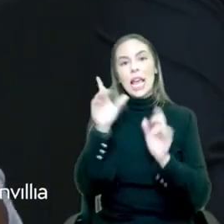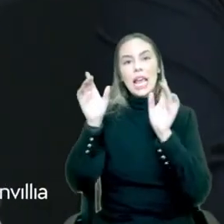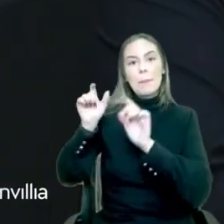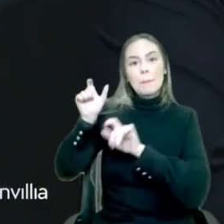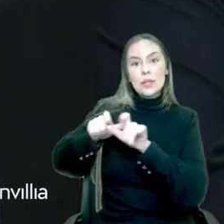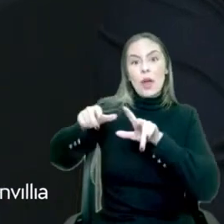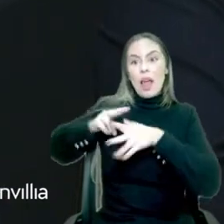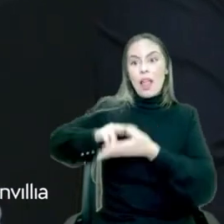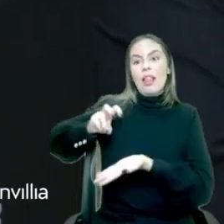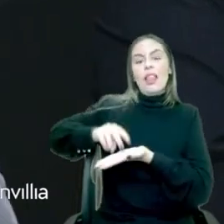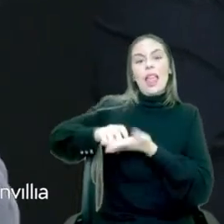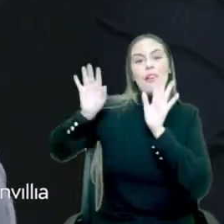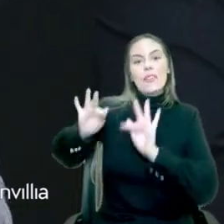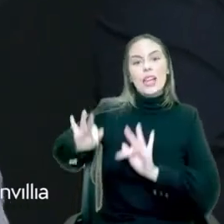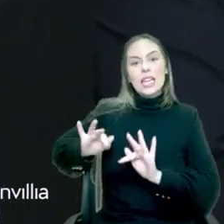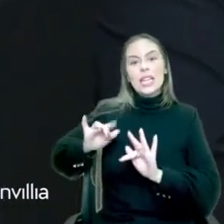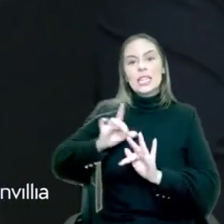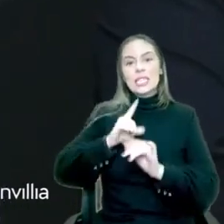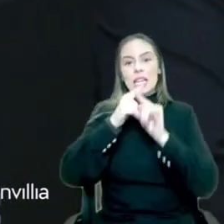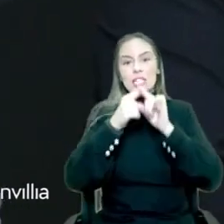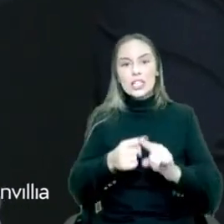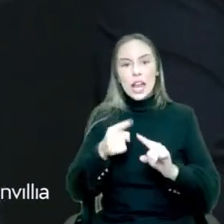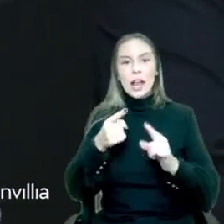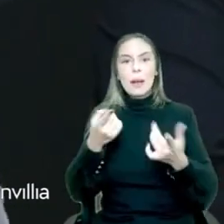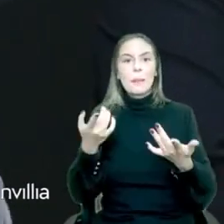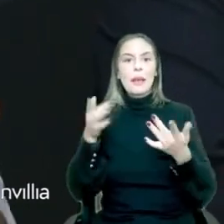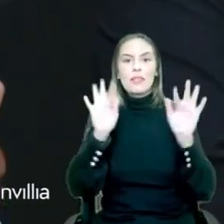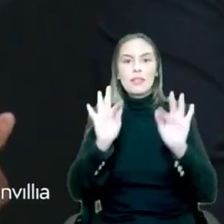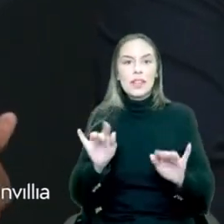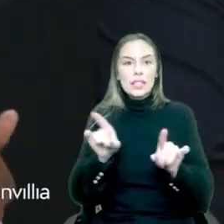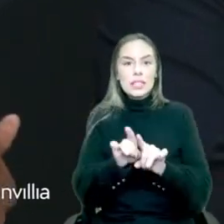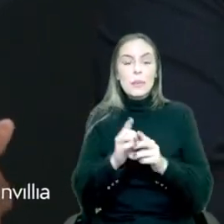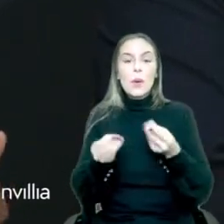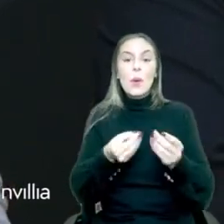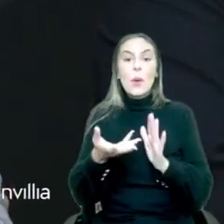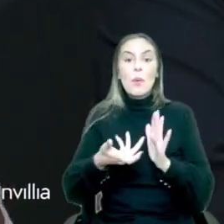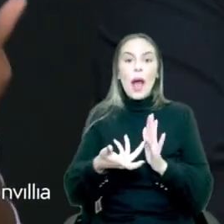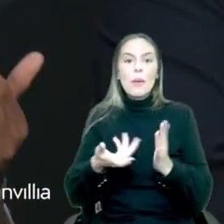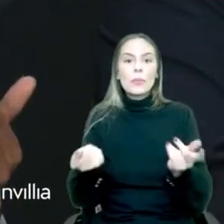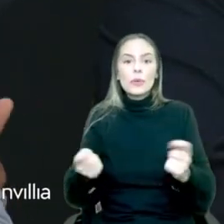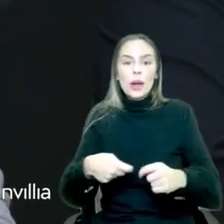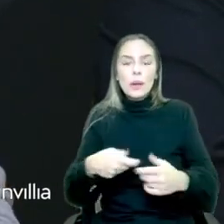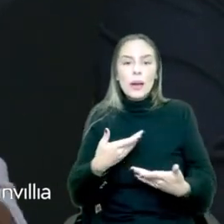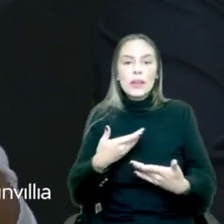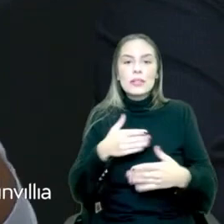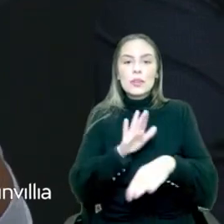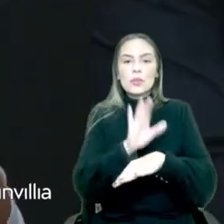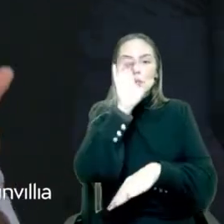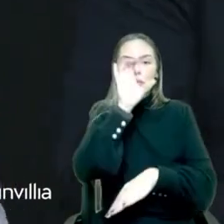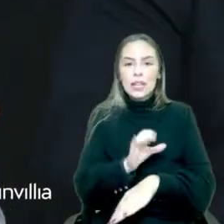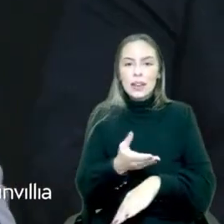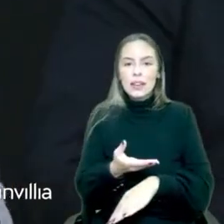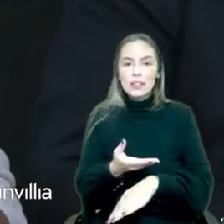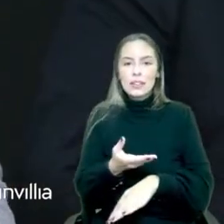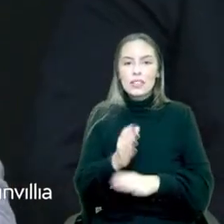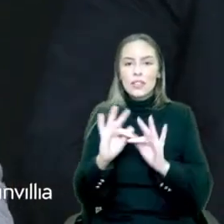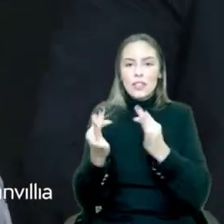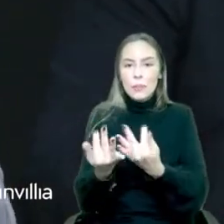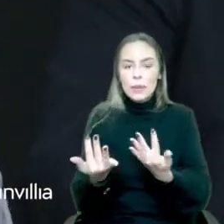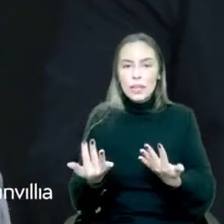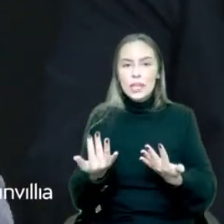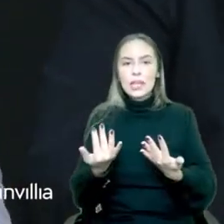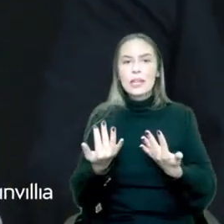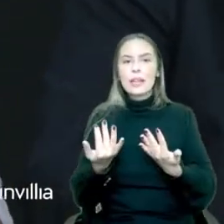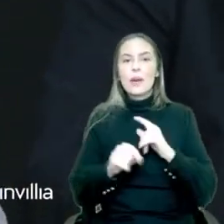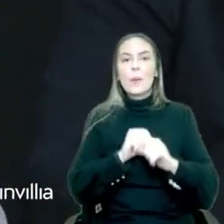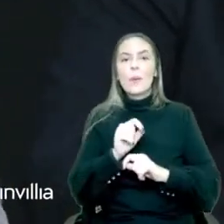champion's hat that he's wearing. How fast can we actually get that out to the customer is primarily what we want to do,